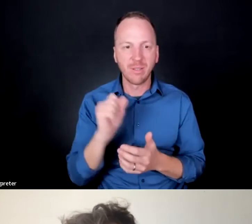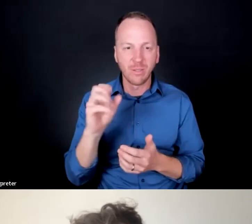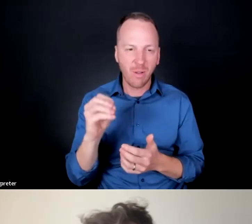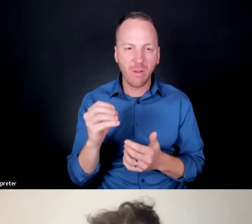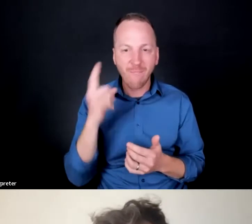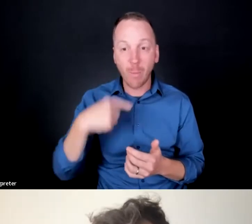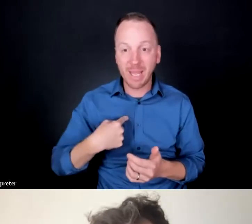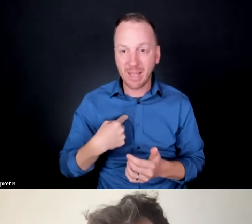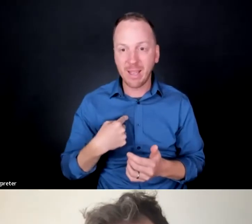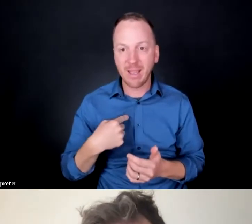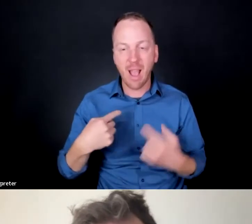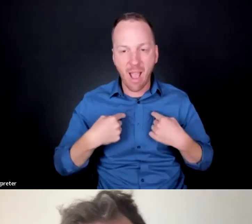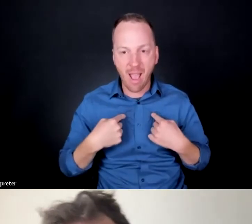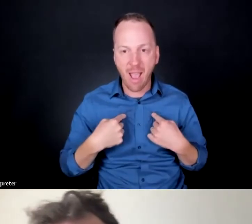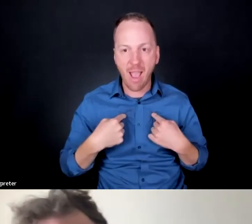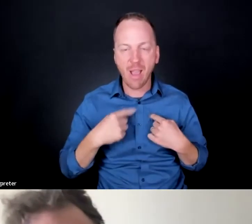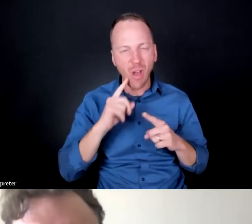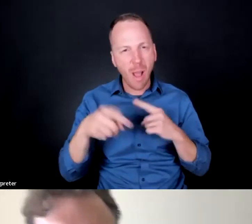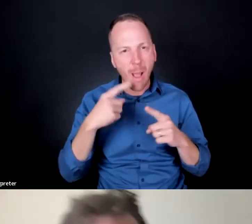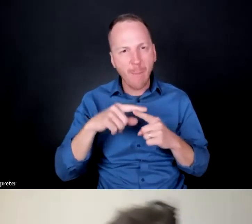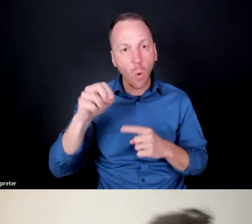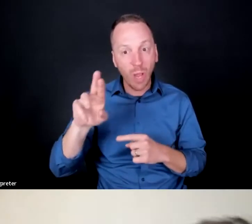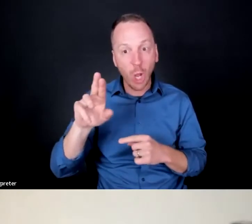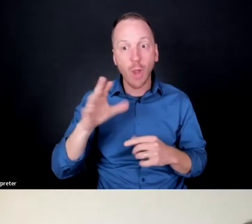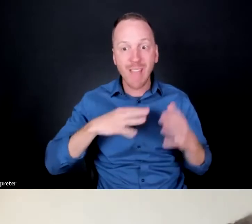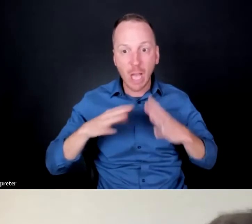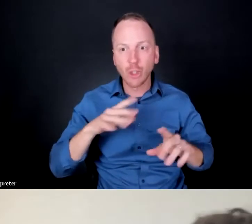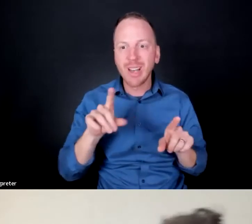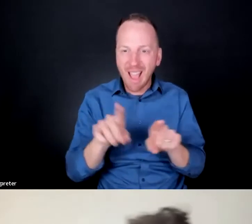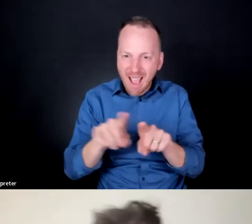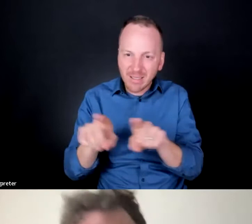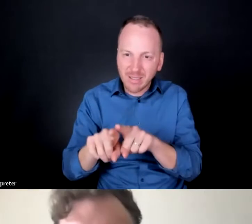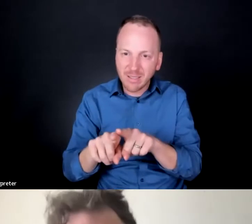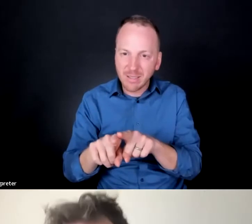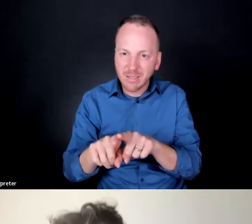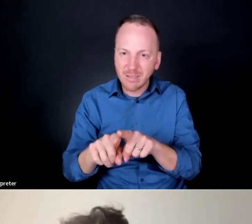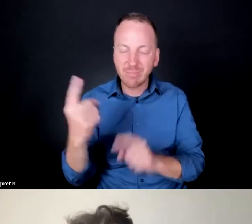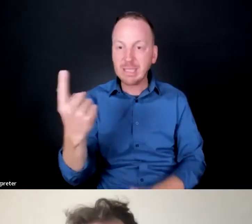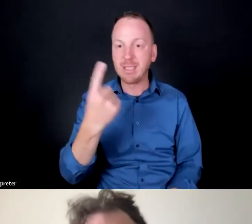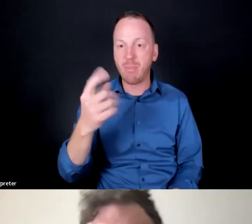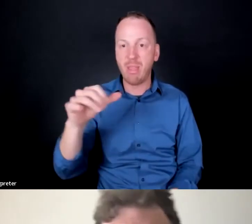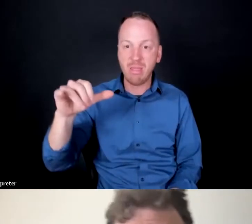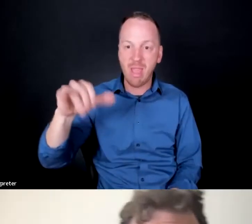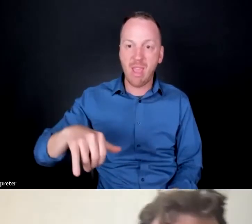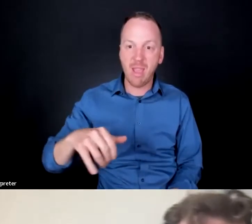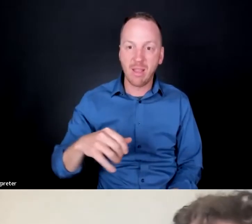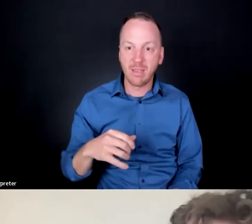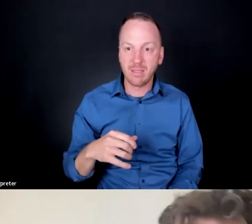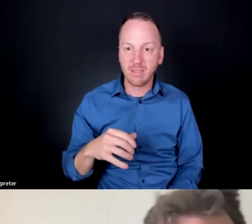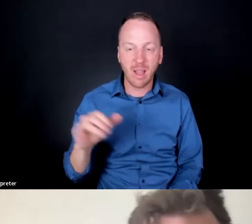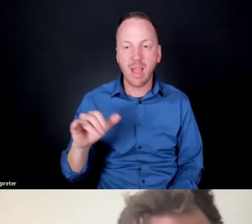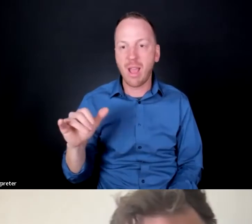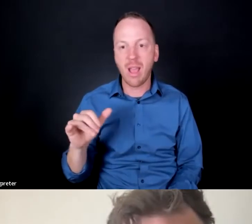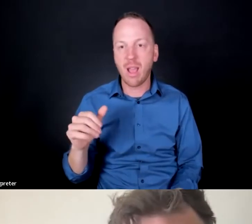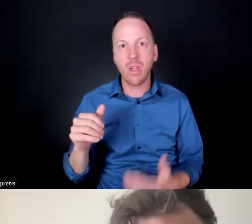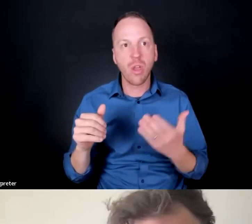so for me, I am talking about like queer fashion as like something that is like,